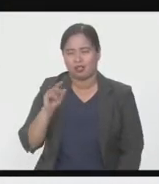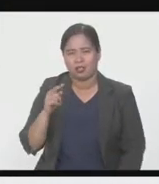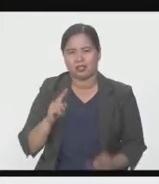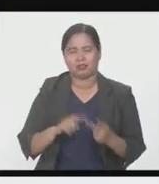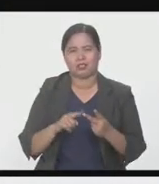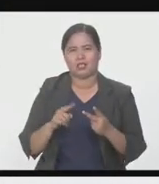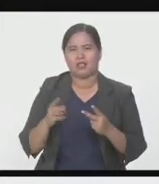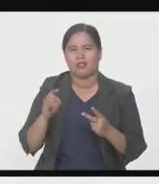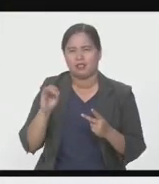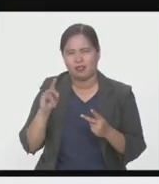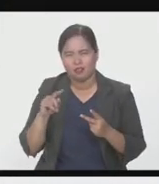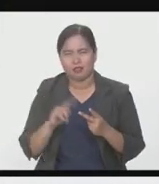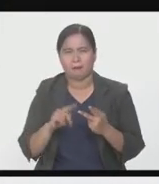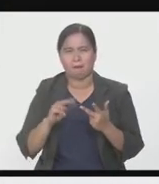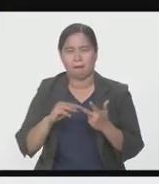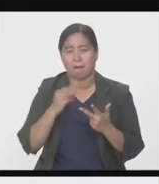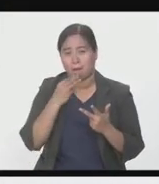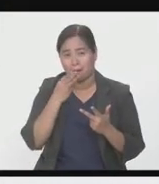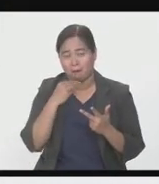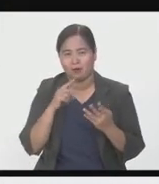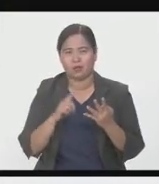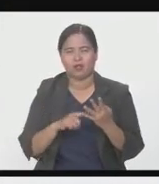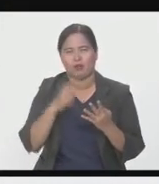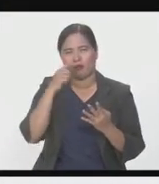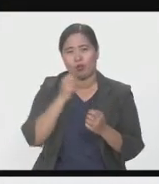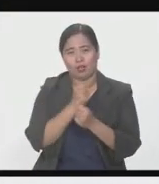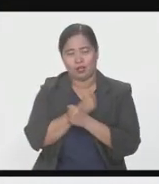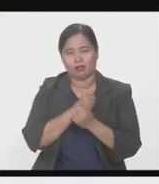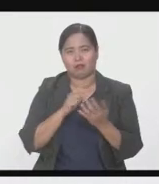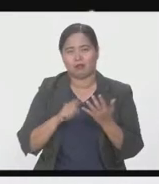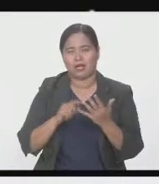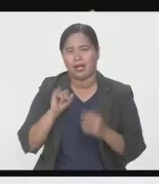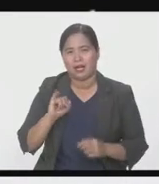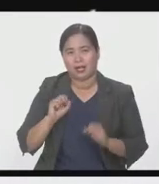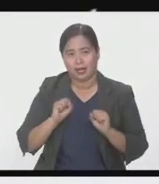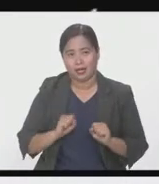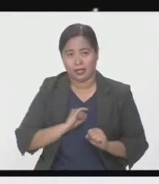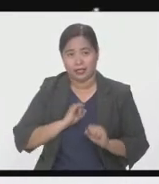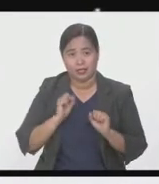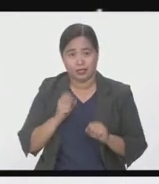Thousand Cuts, Maroon, You Are in Love, and I Can See You.